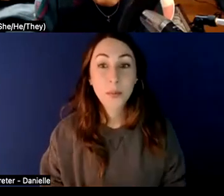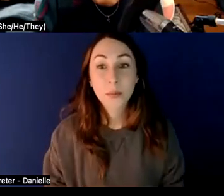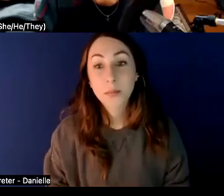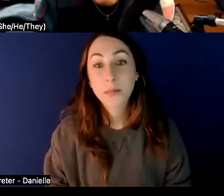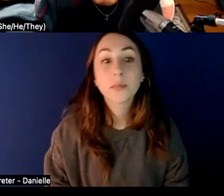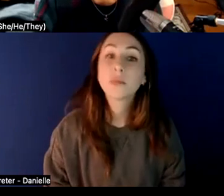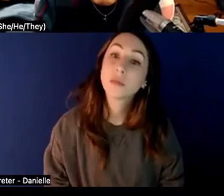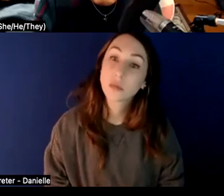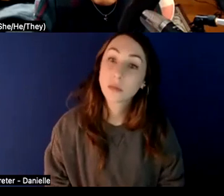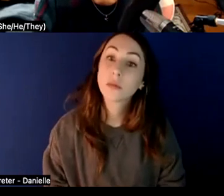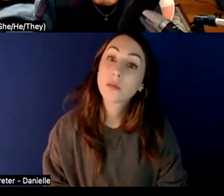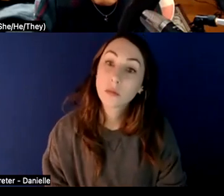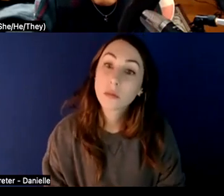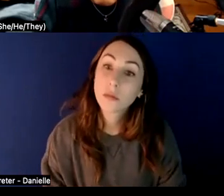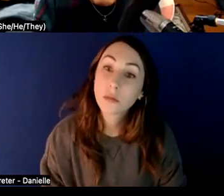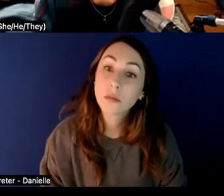So I was thinking,